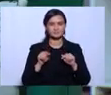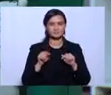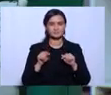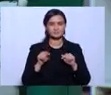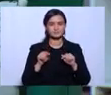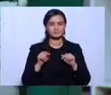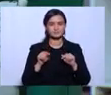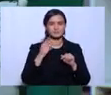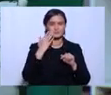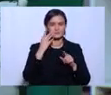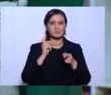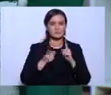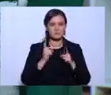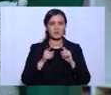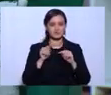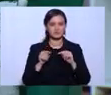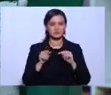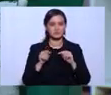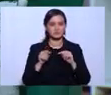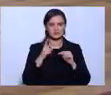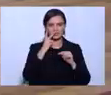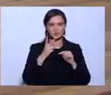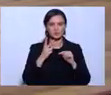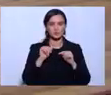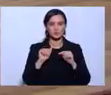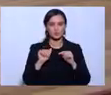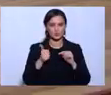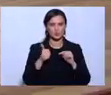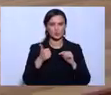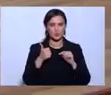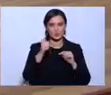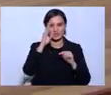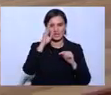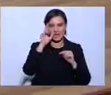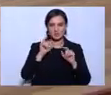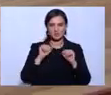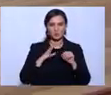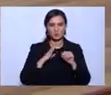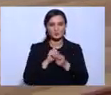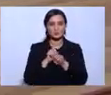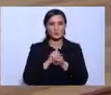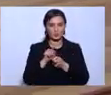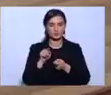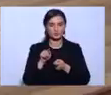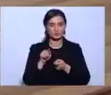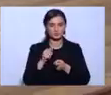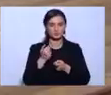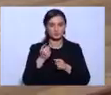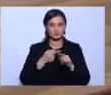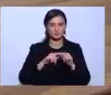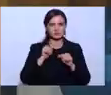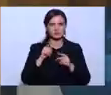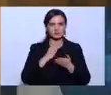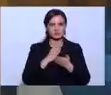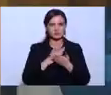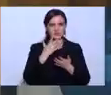I suppose, really made him see how evil men could be as well. He does seem to have